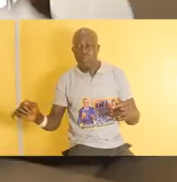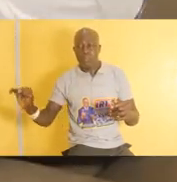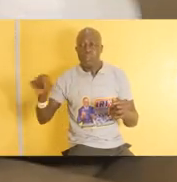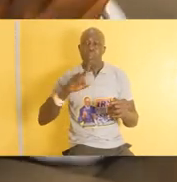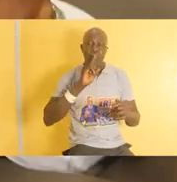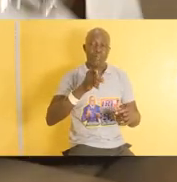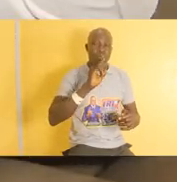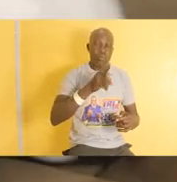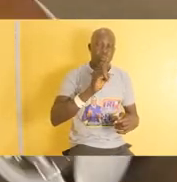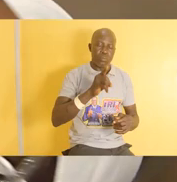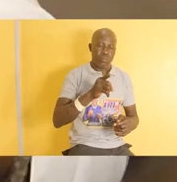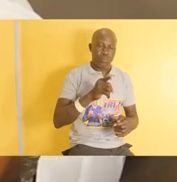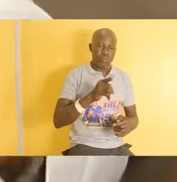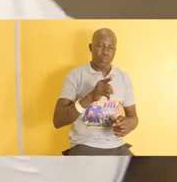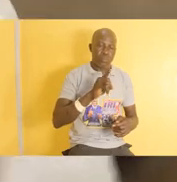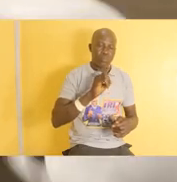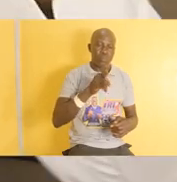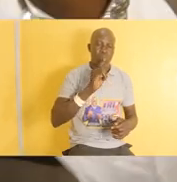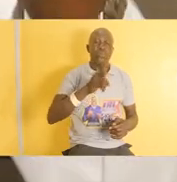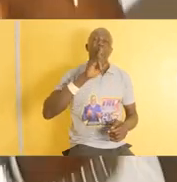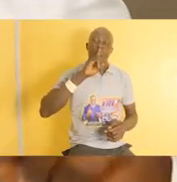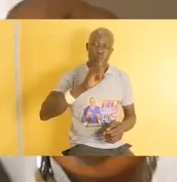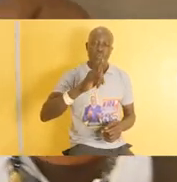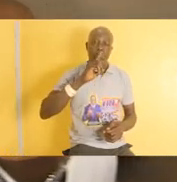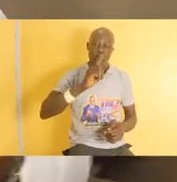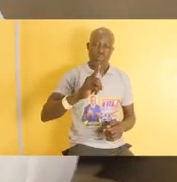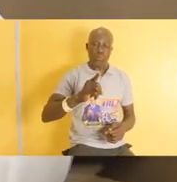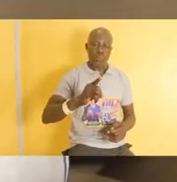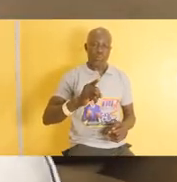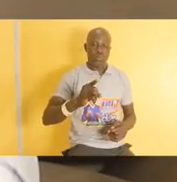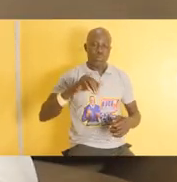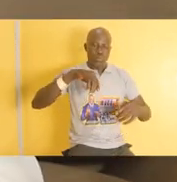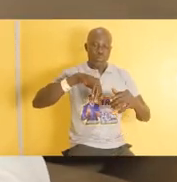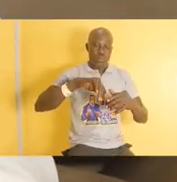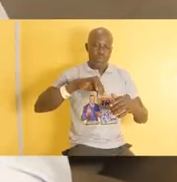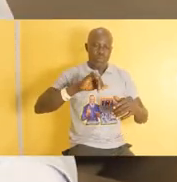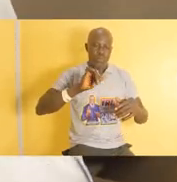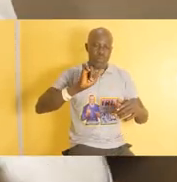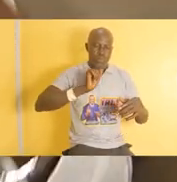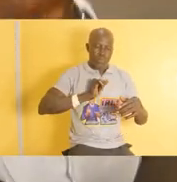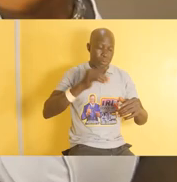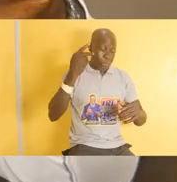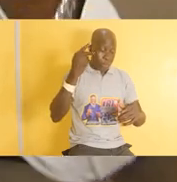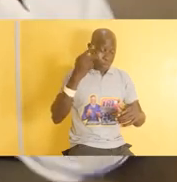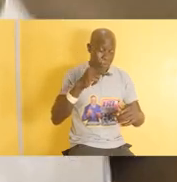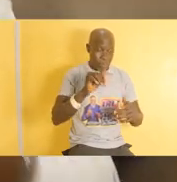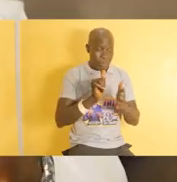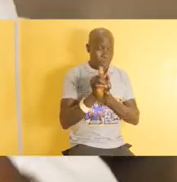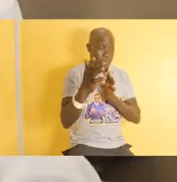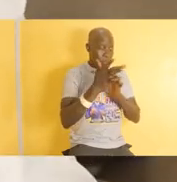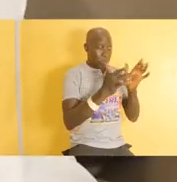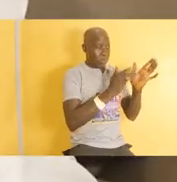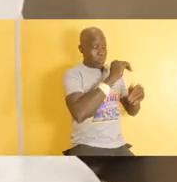toto. Oluwa si wipe. And God said. Ni toto. Surely. Kaluba. Emi ti ri iponju awon eniyan mi. We the